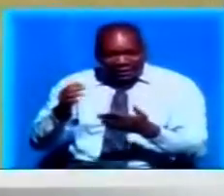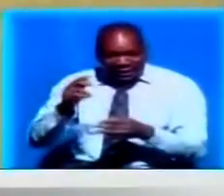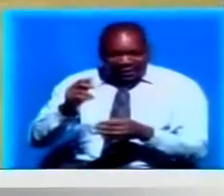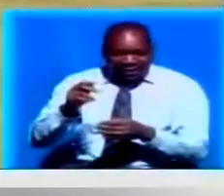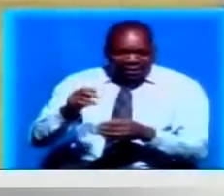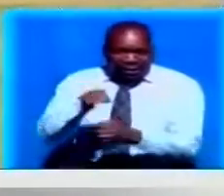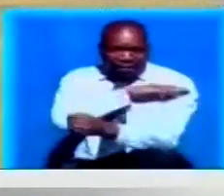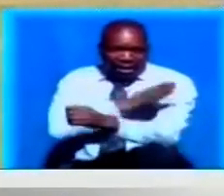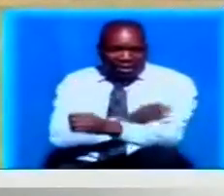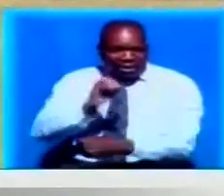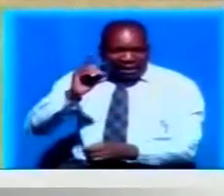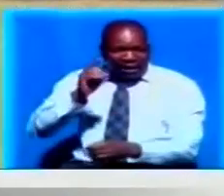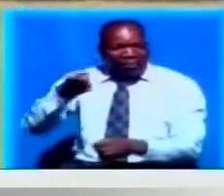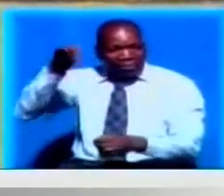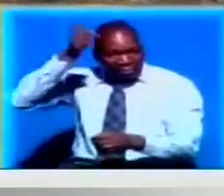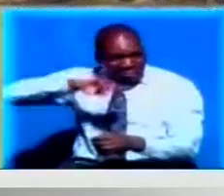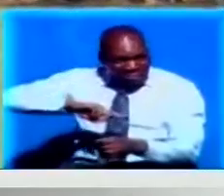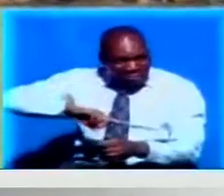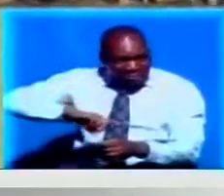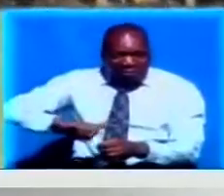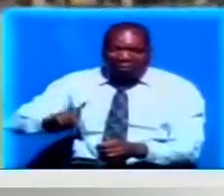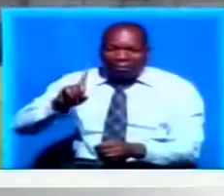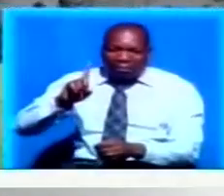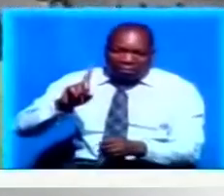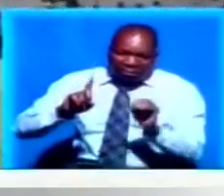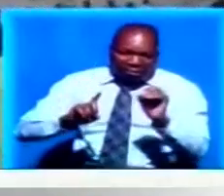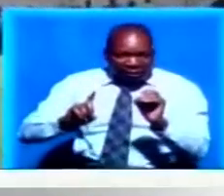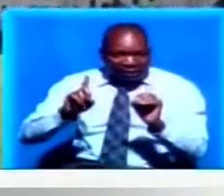Power Dynamos lost 1-0 to Green Eagles.